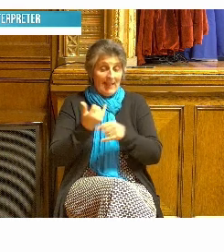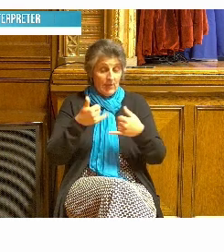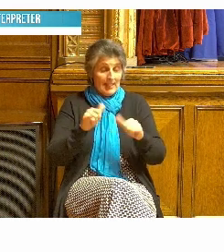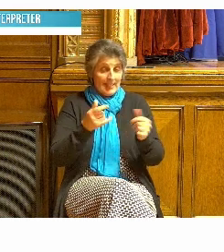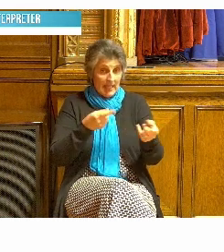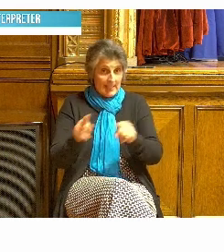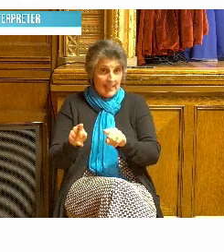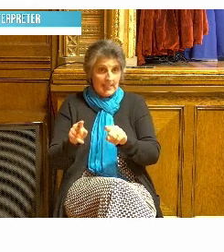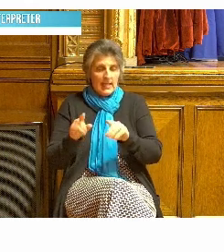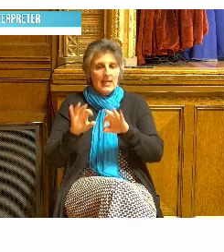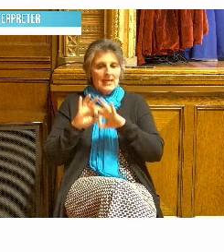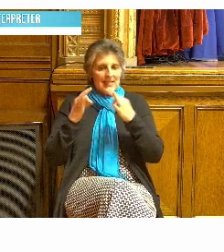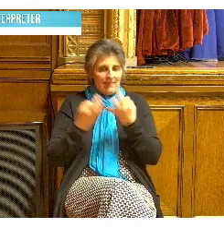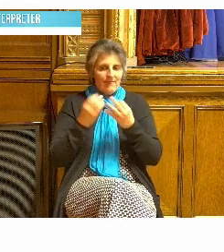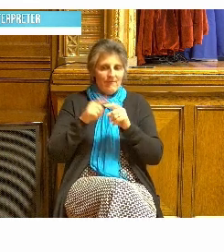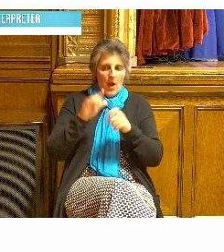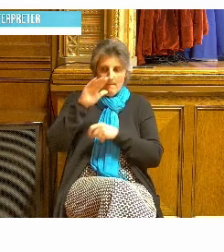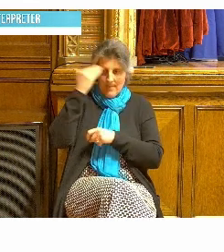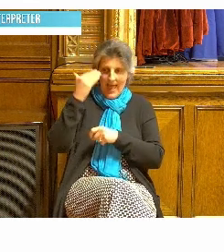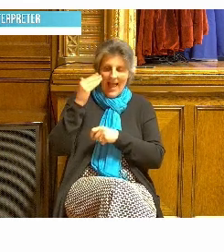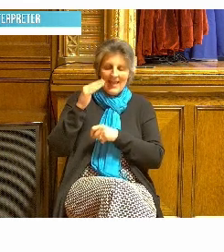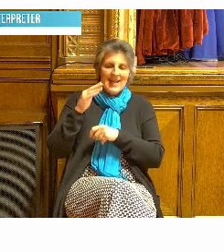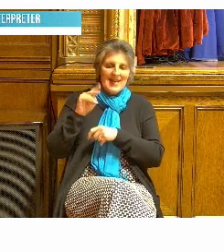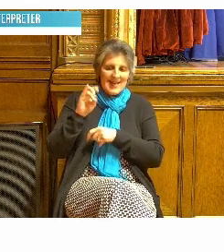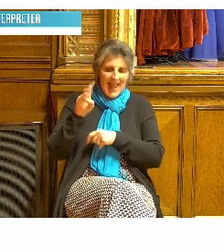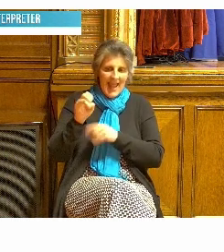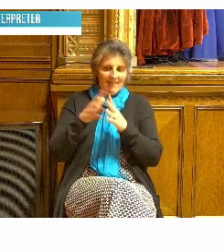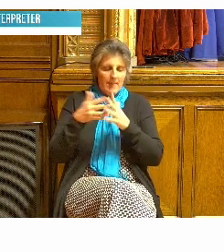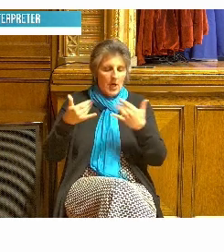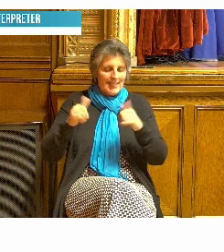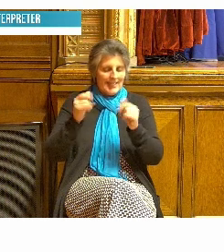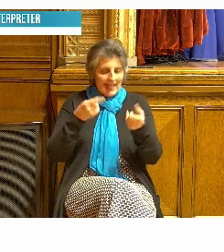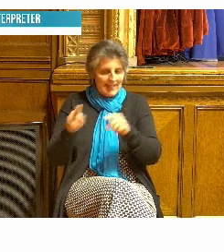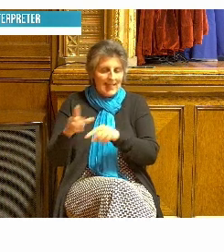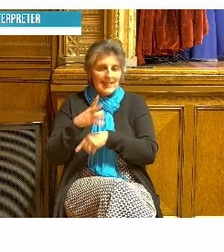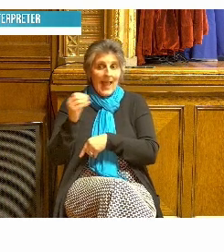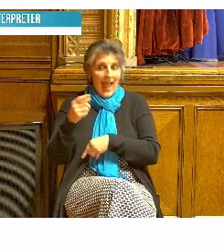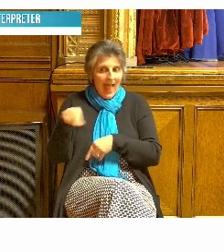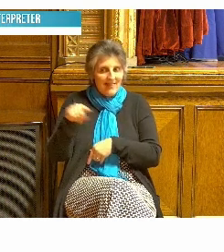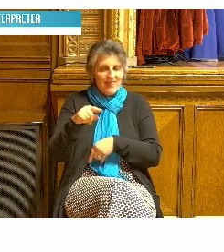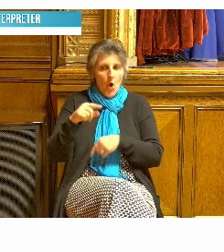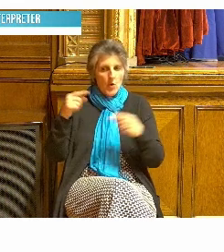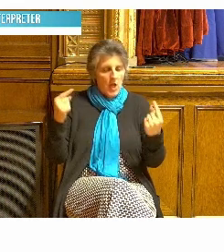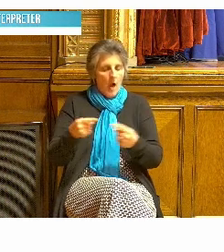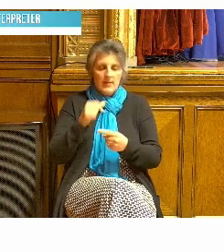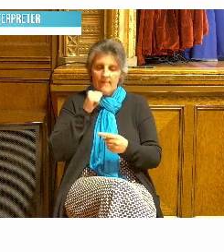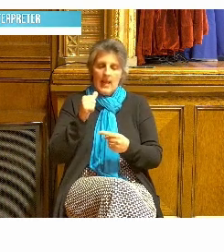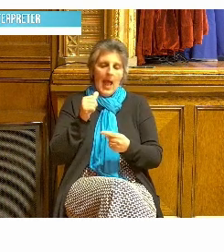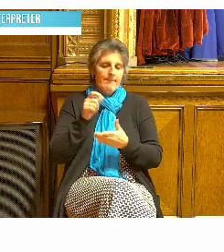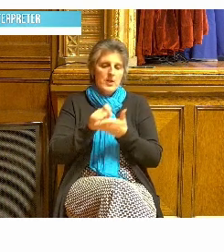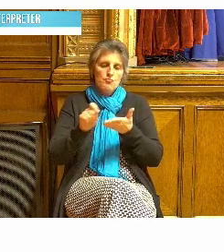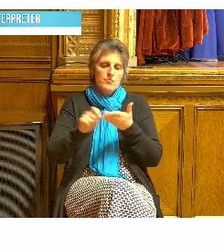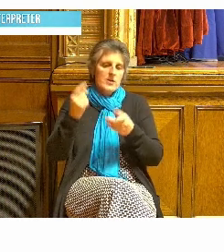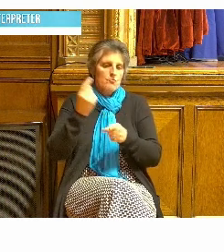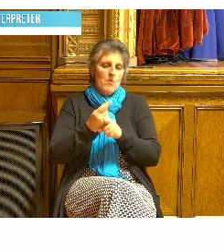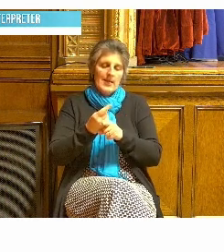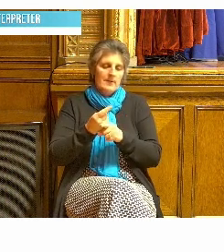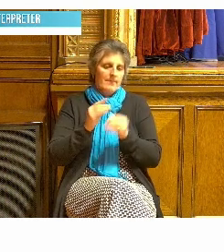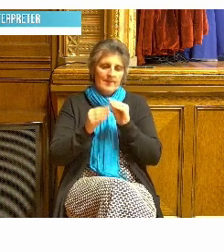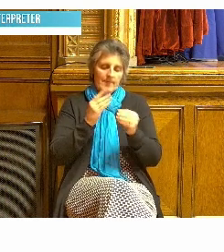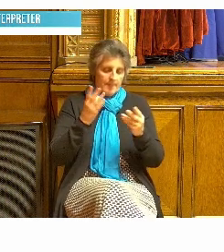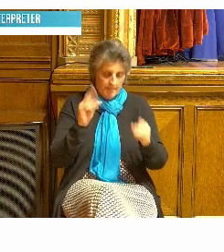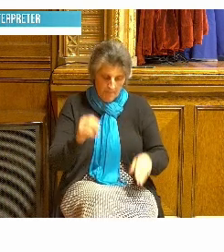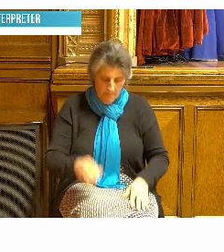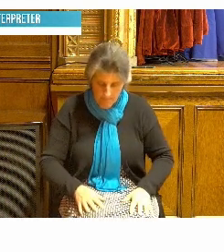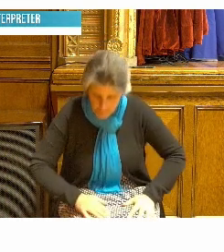exist, descendants of Black Native Americans still exist, and those harms have not been written right. Thank